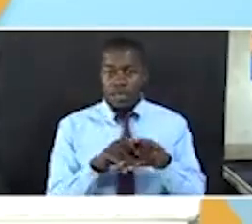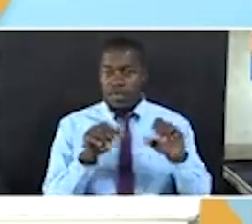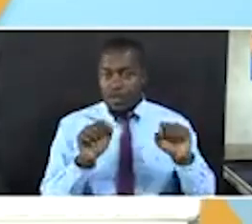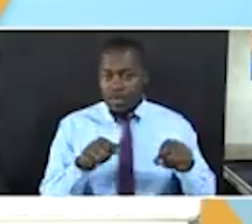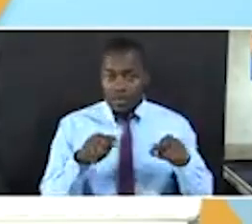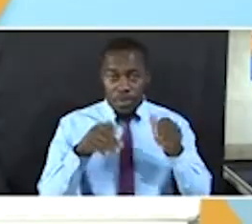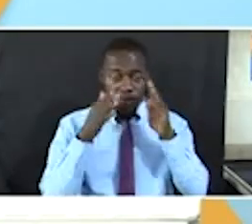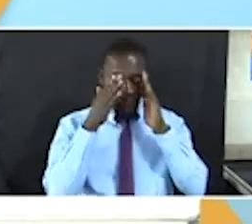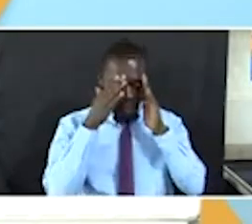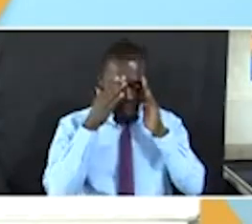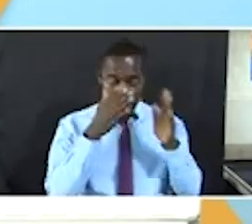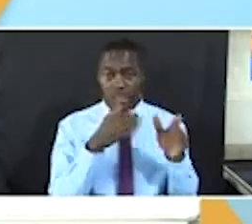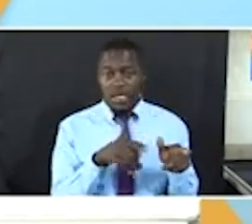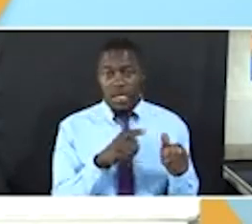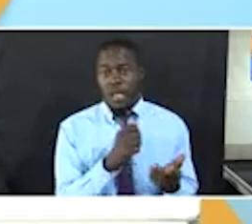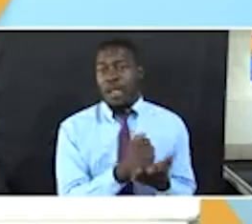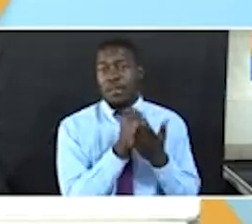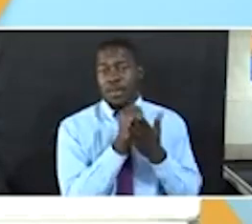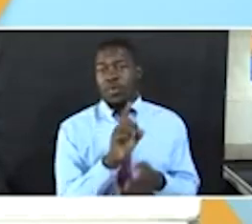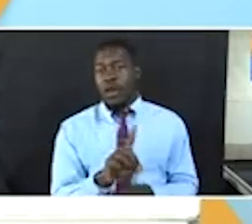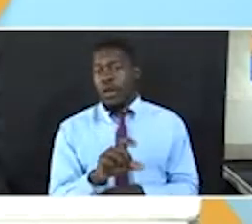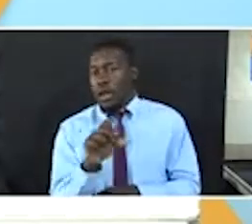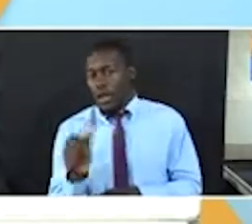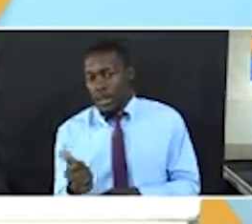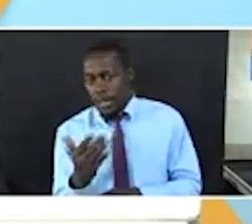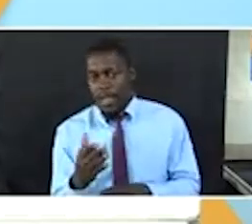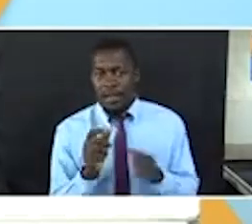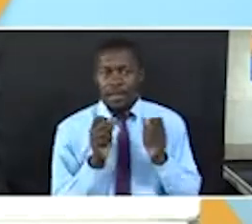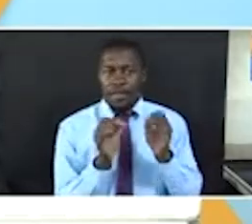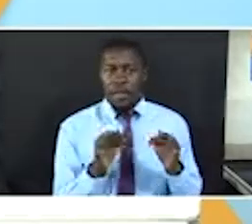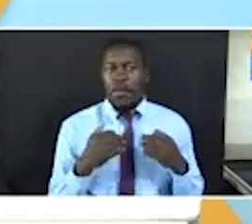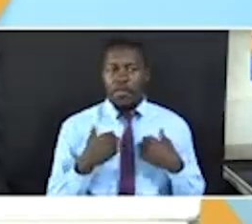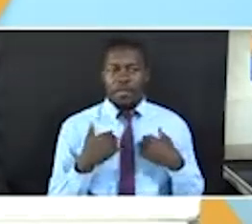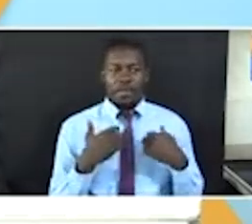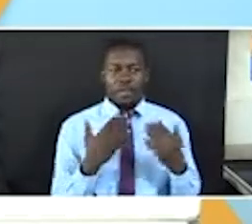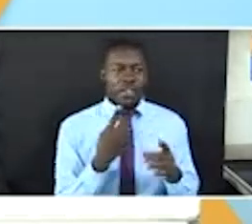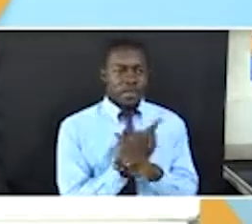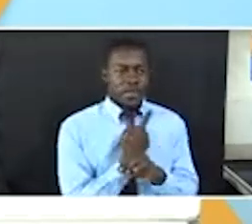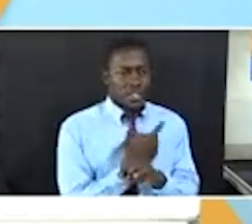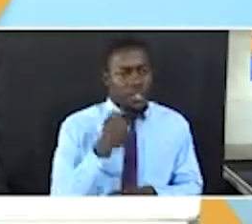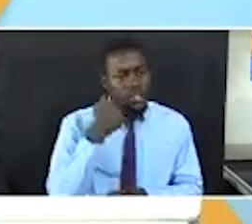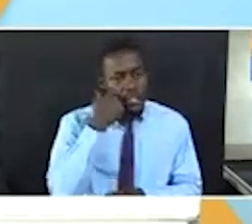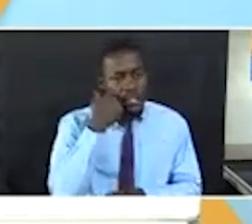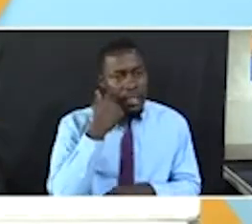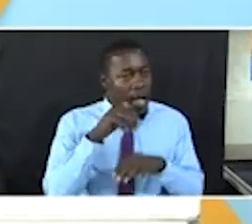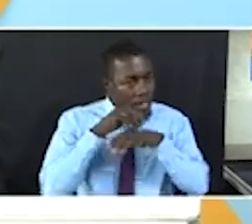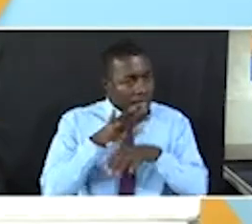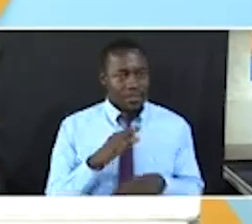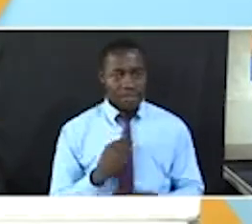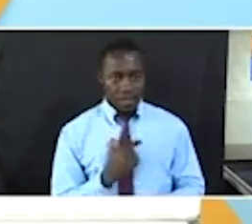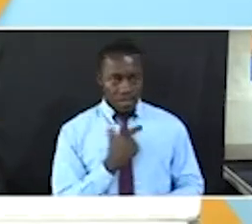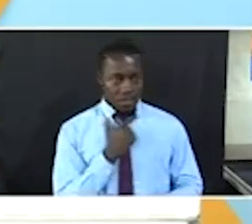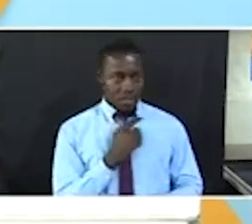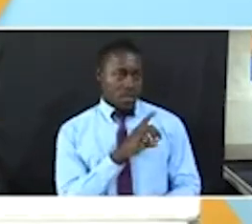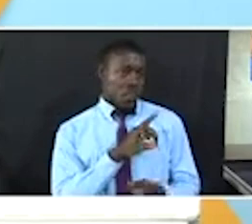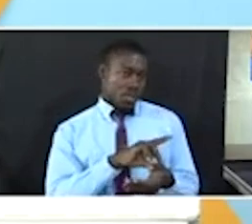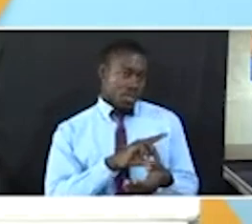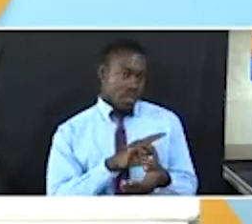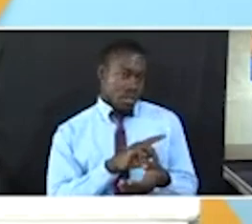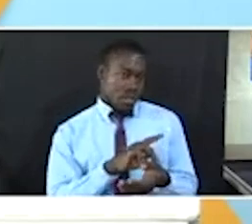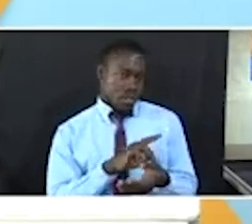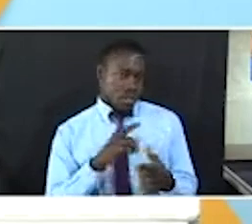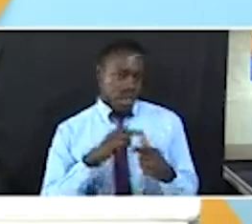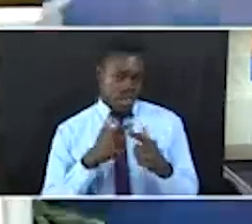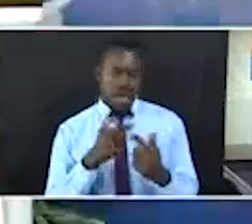this, and then you can find yourself what you are suffering from, and you'll get the